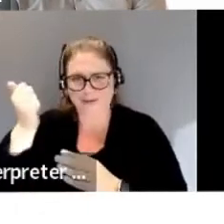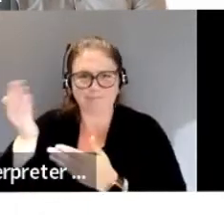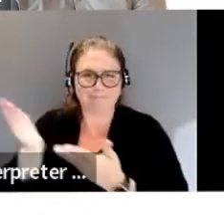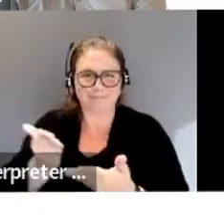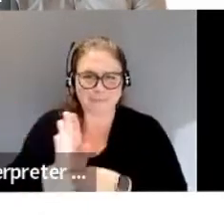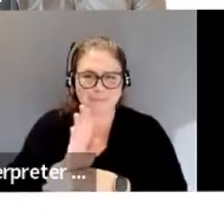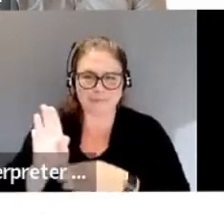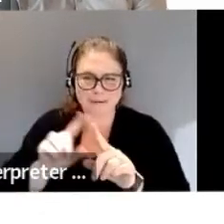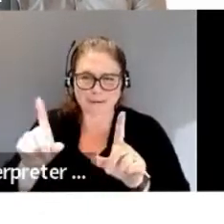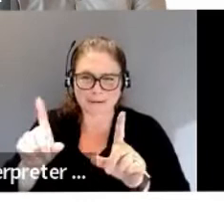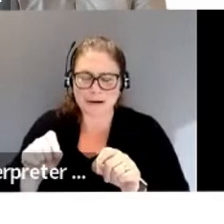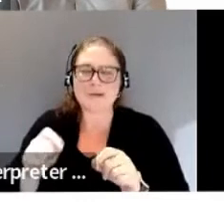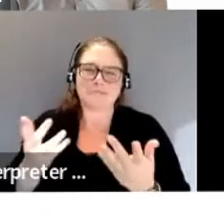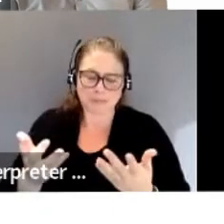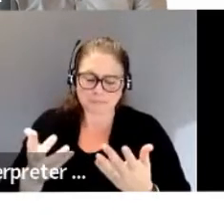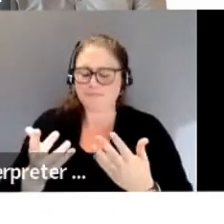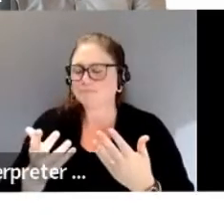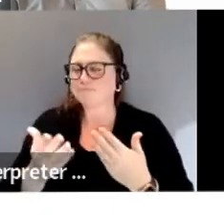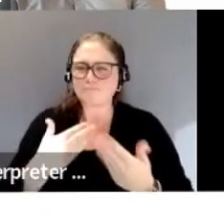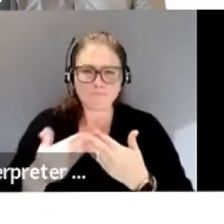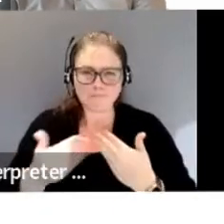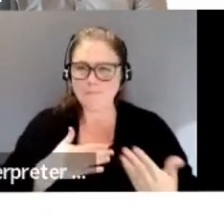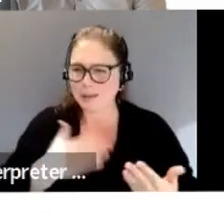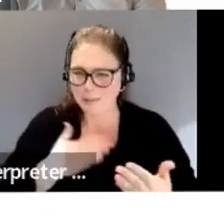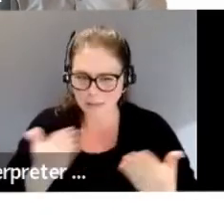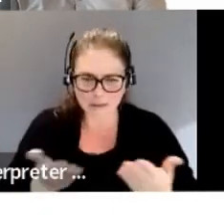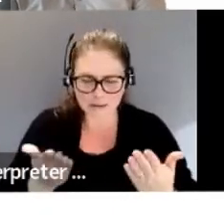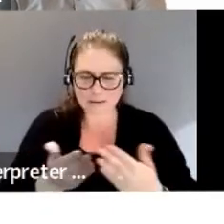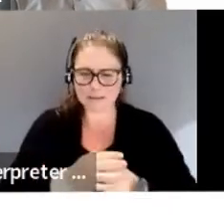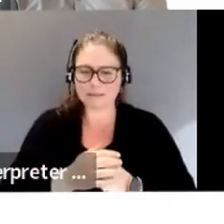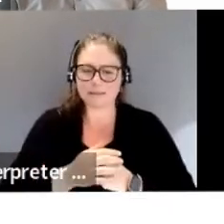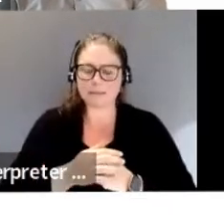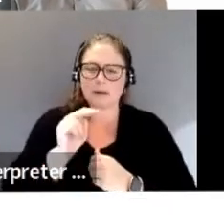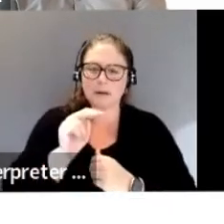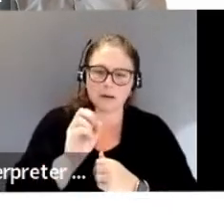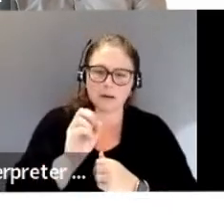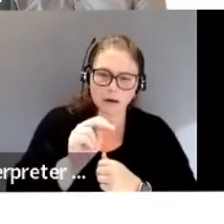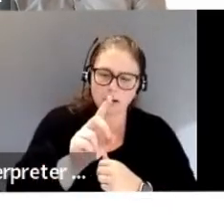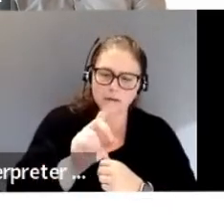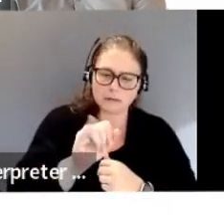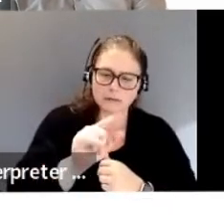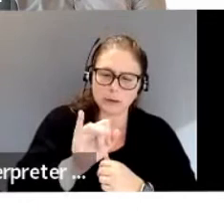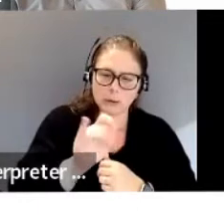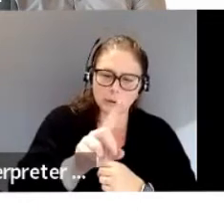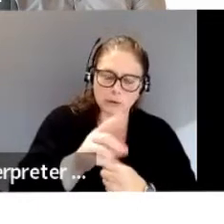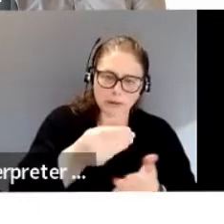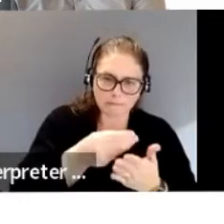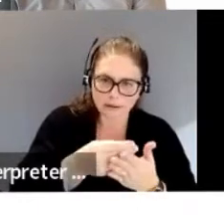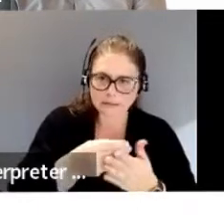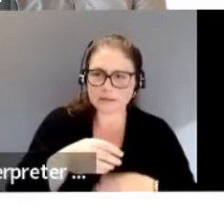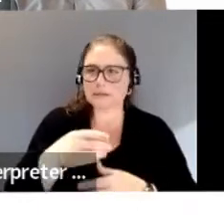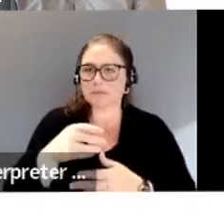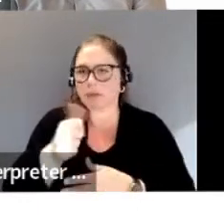very excited to chat all about non-dilutive funding, business funding for your business so that you can grow and scale